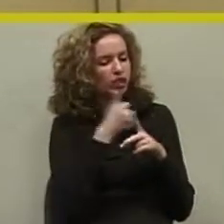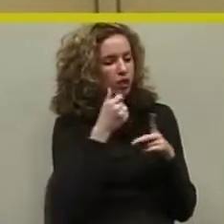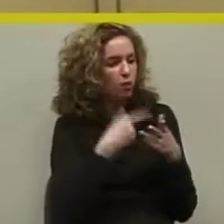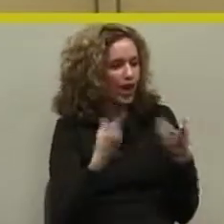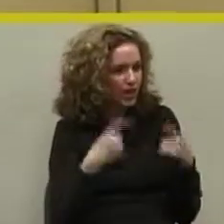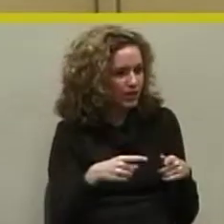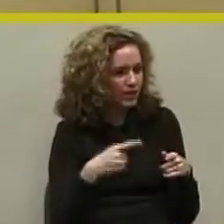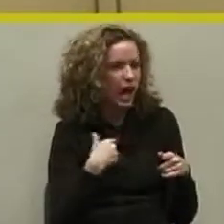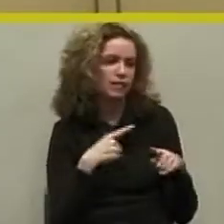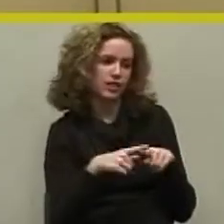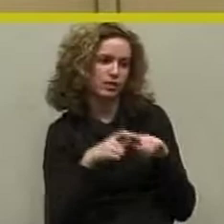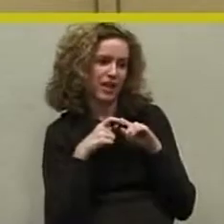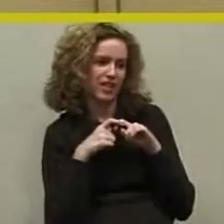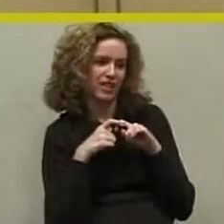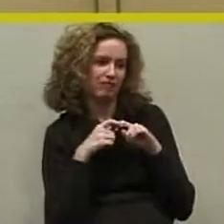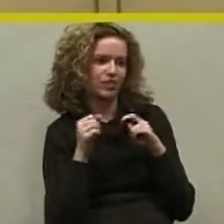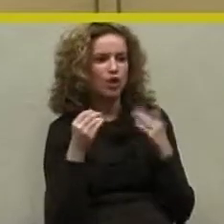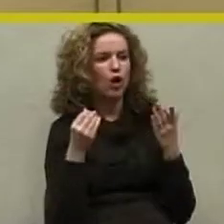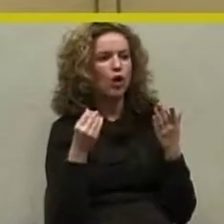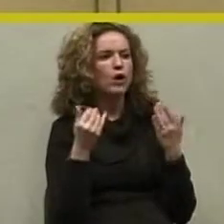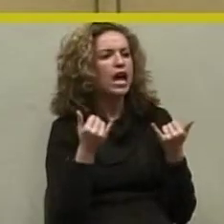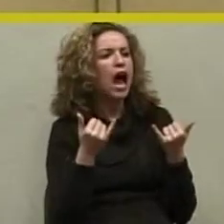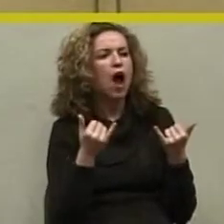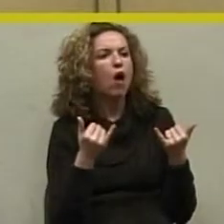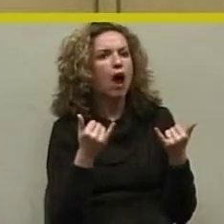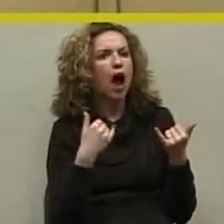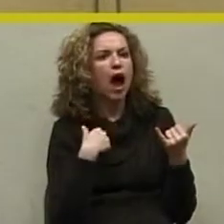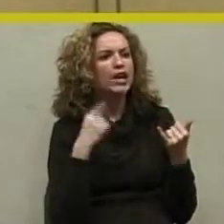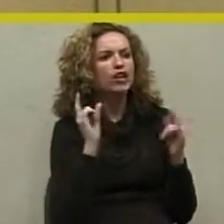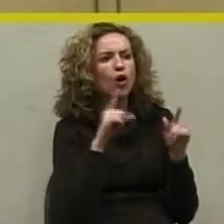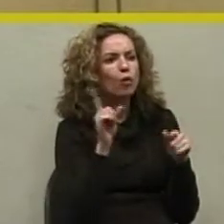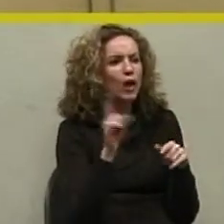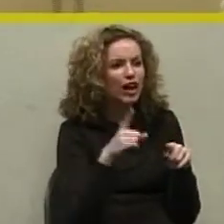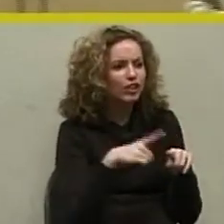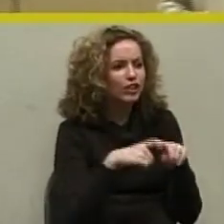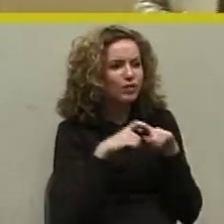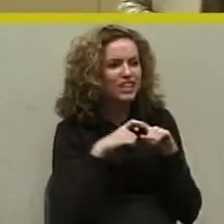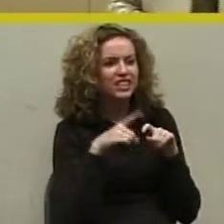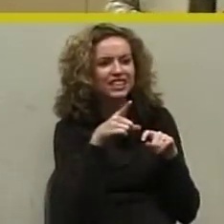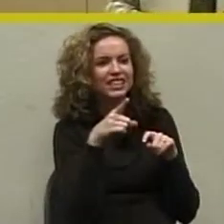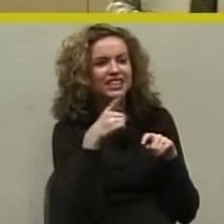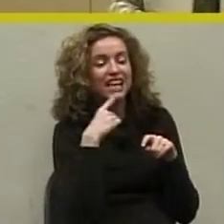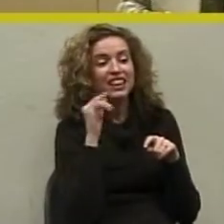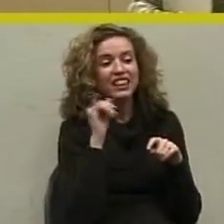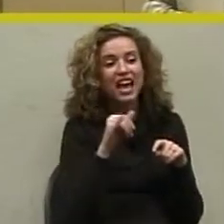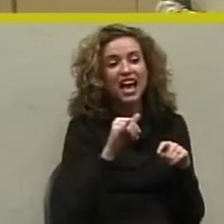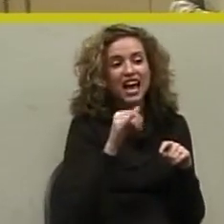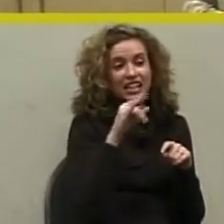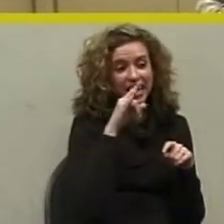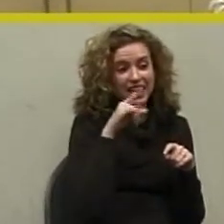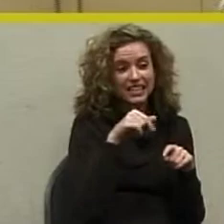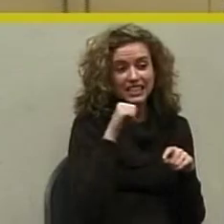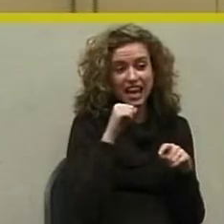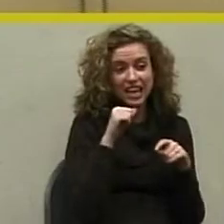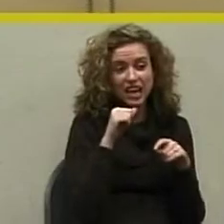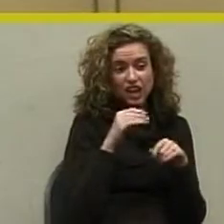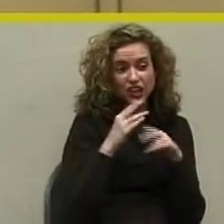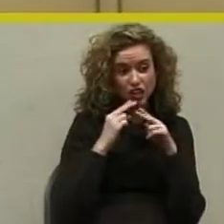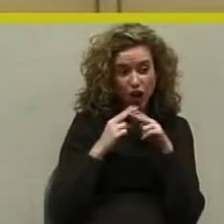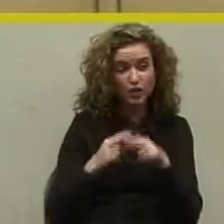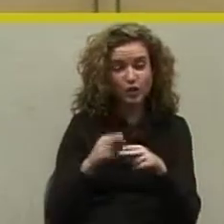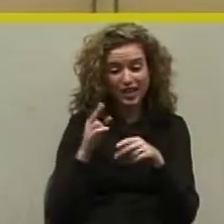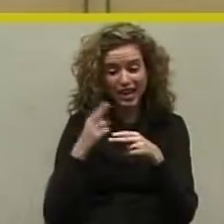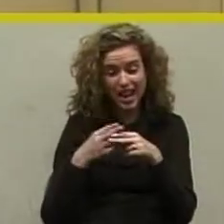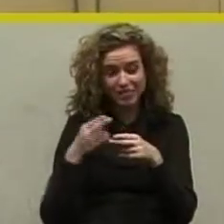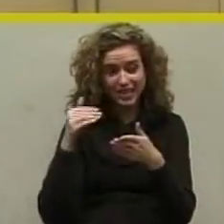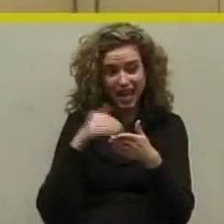Okay, I'm suspended. Let's say that we don't want to do suspension. Where might I be? Attention. The kid that called you a name is not going to call you a name again because you popped him. Yeah, well, yeah, it